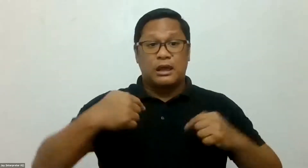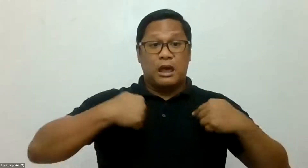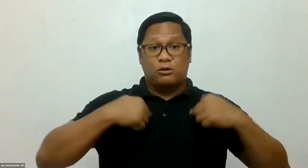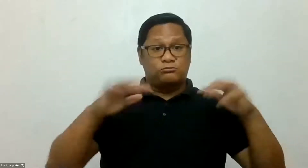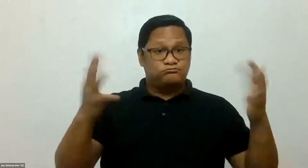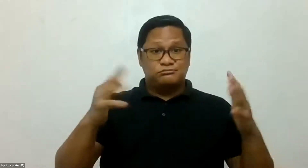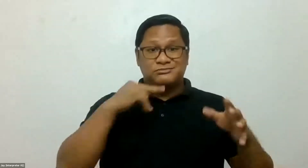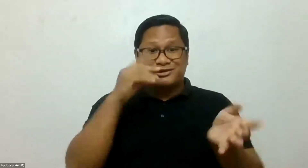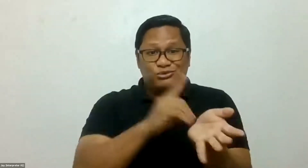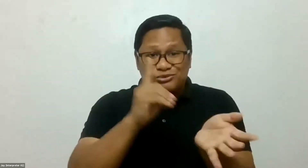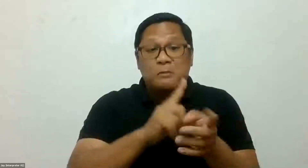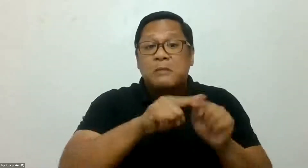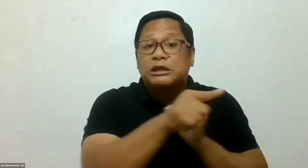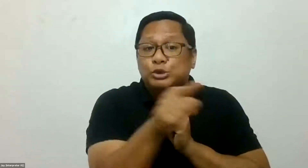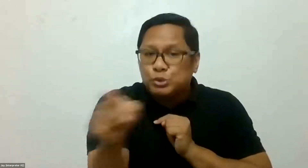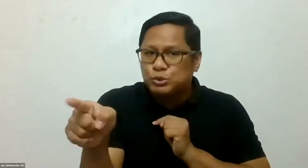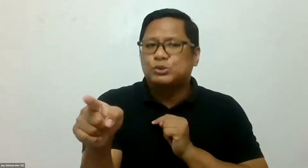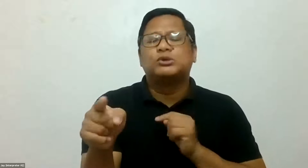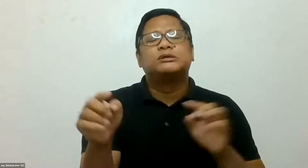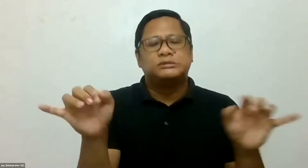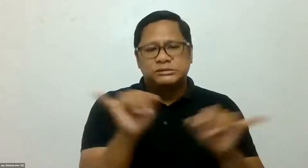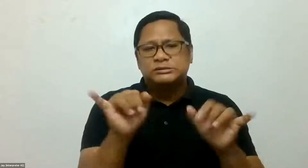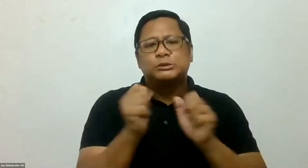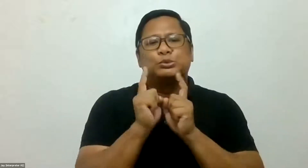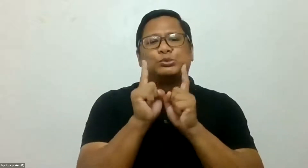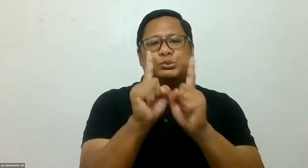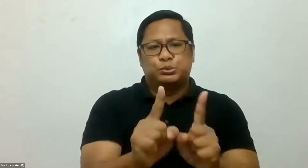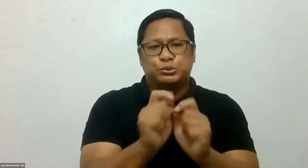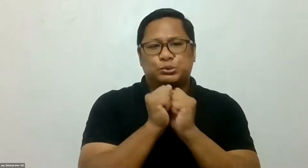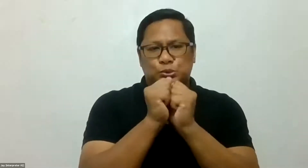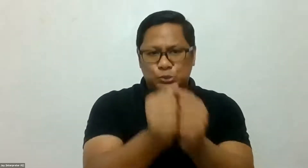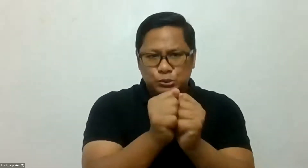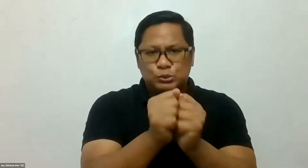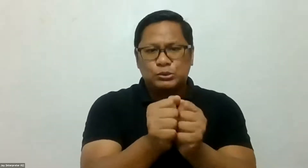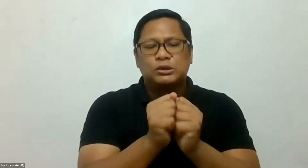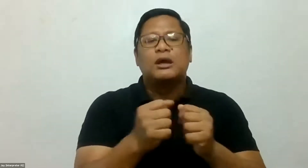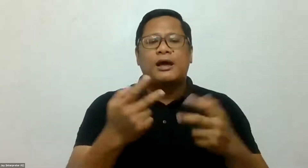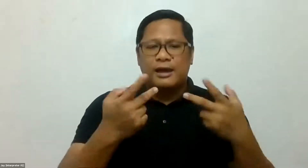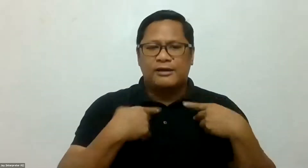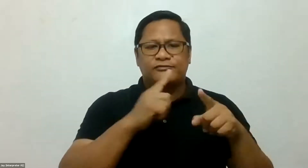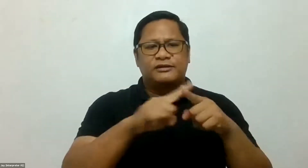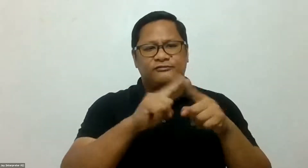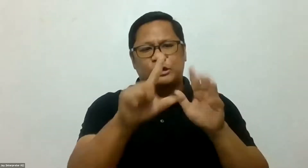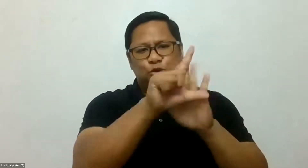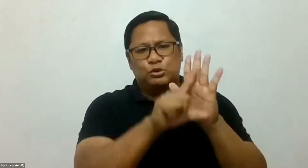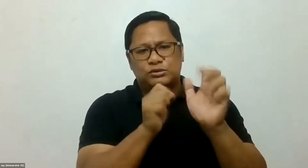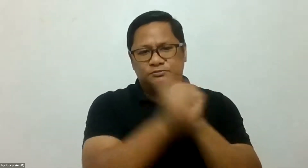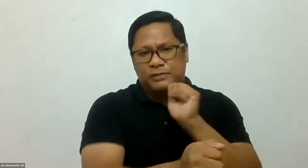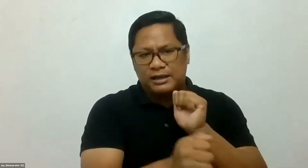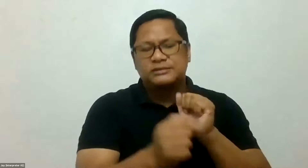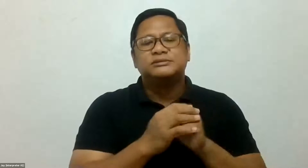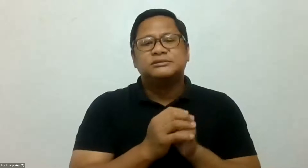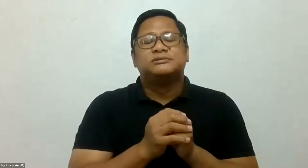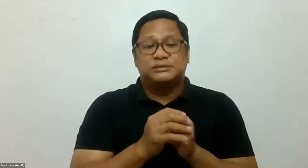but because all of you were there every step of the way, we were able to pass landmark laws that is